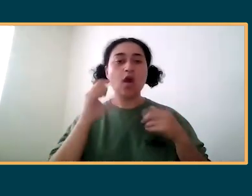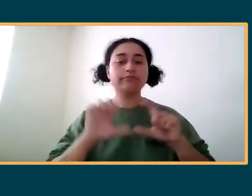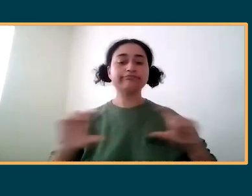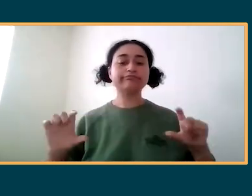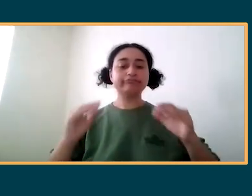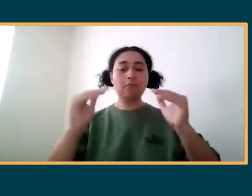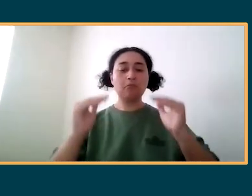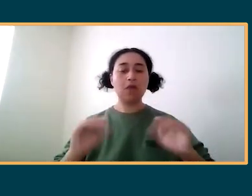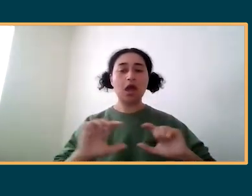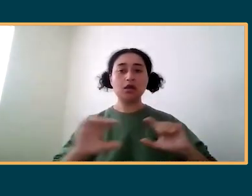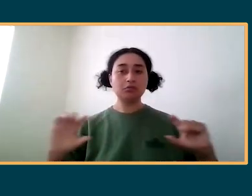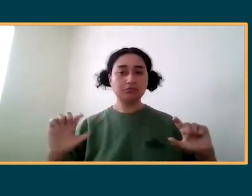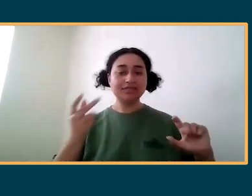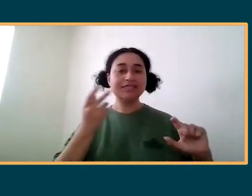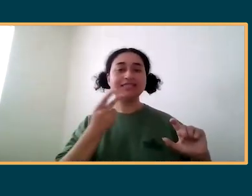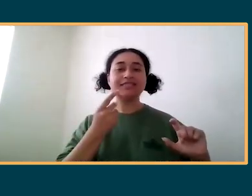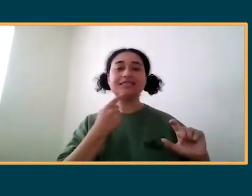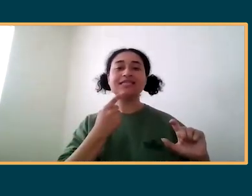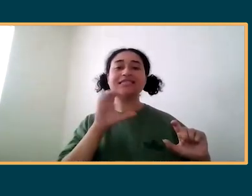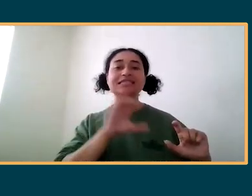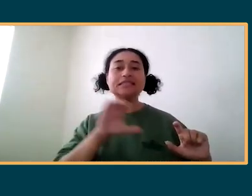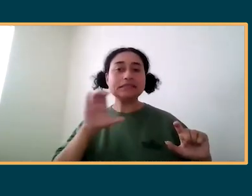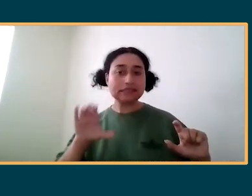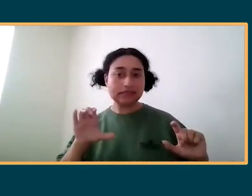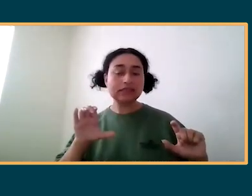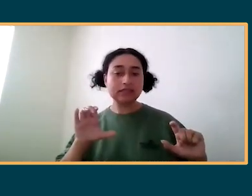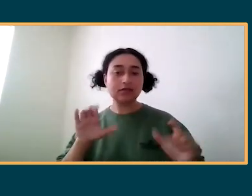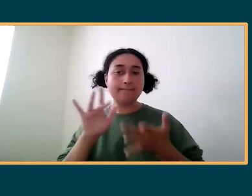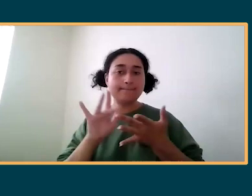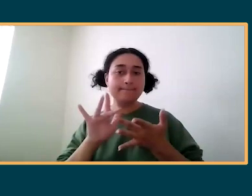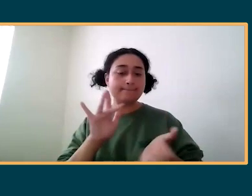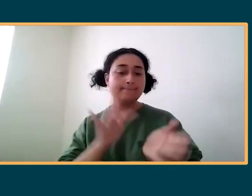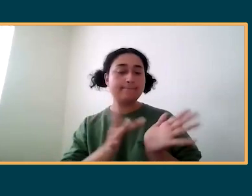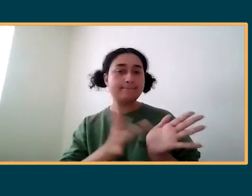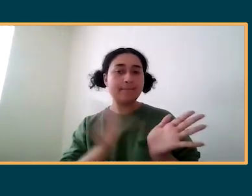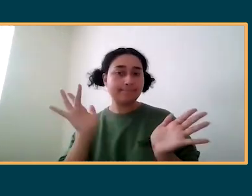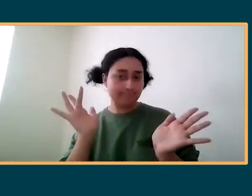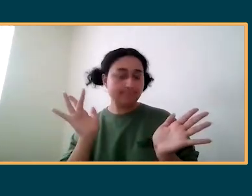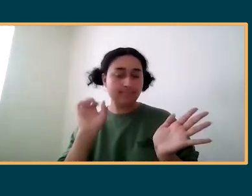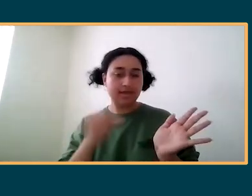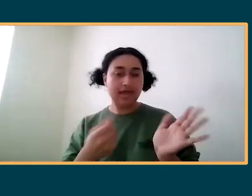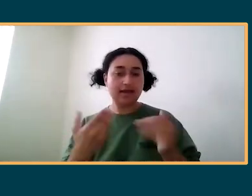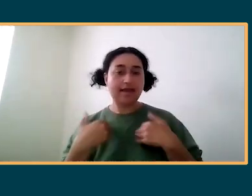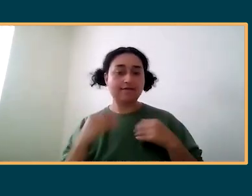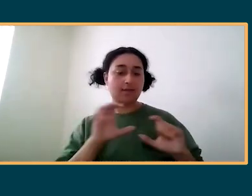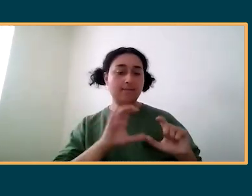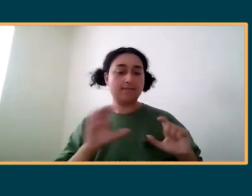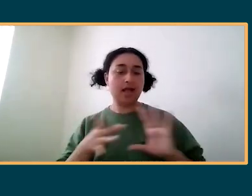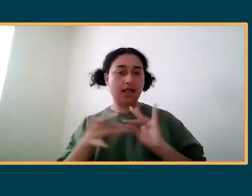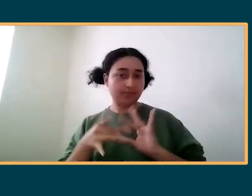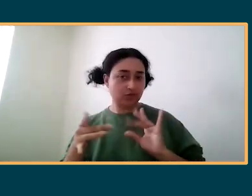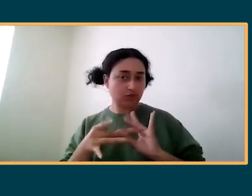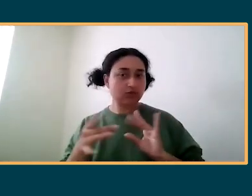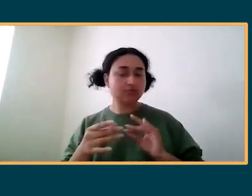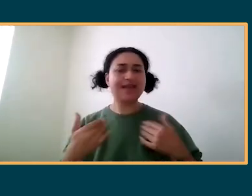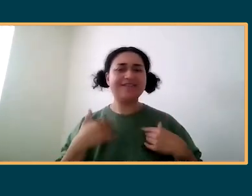Zoom screen and find something that says CC, activate those closed captions. You should be able to run those in